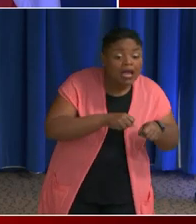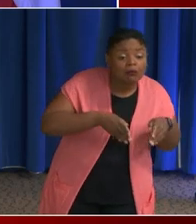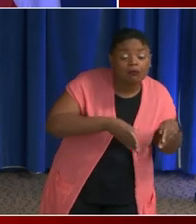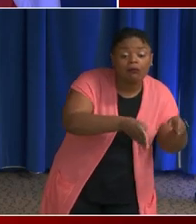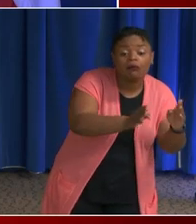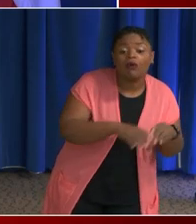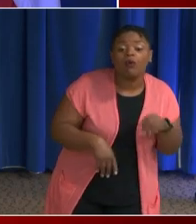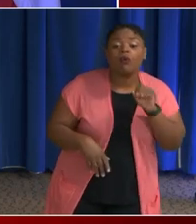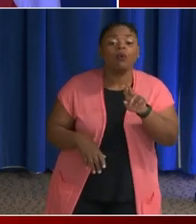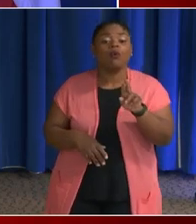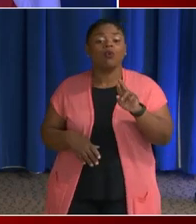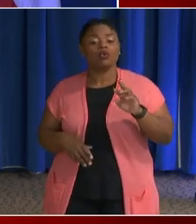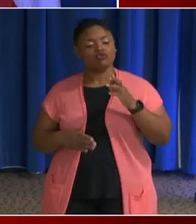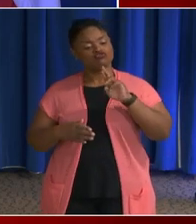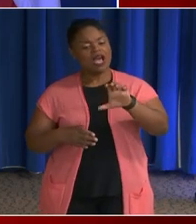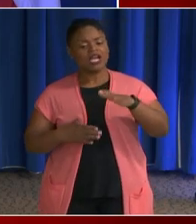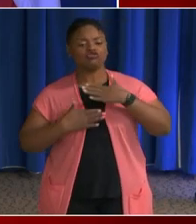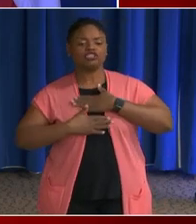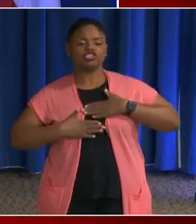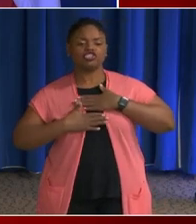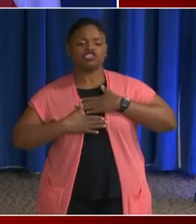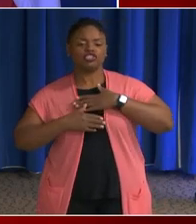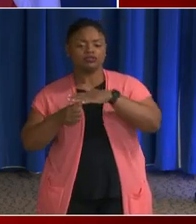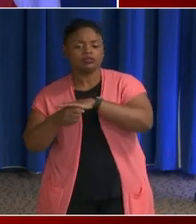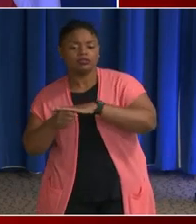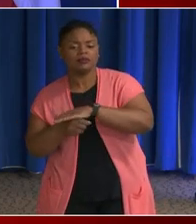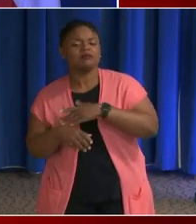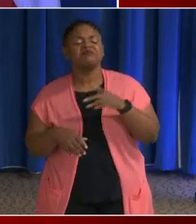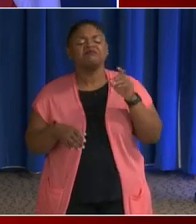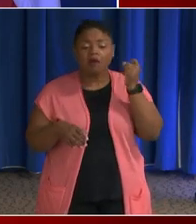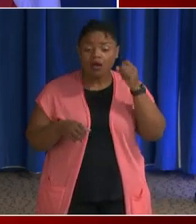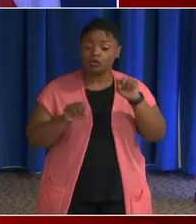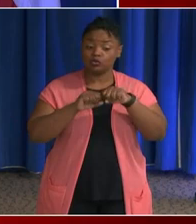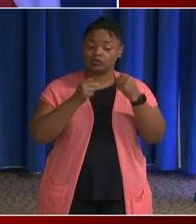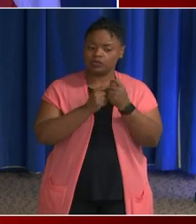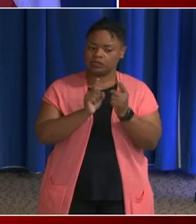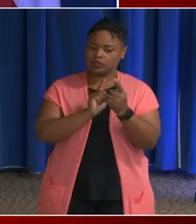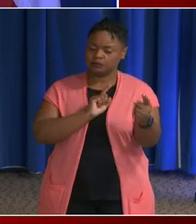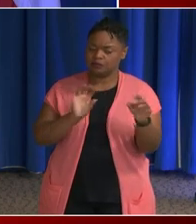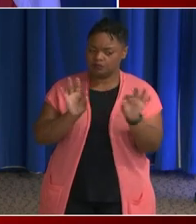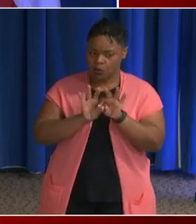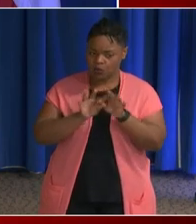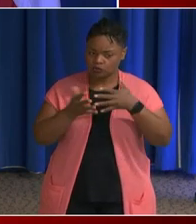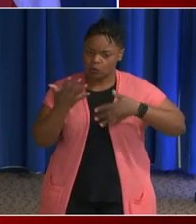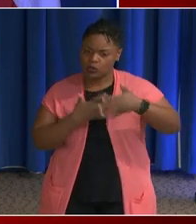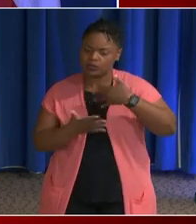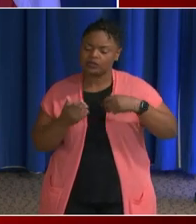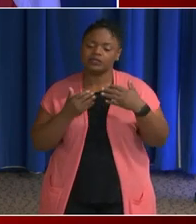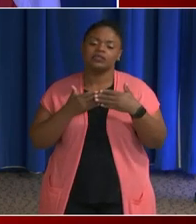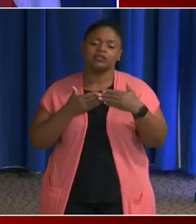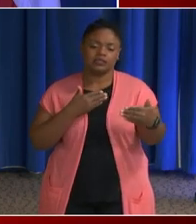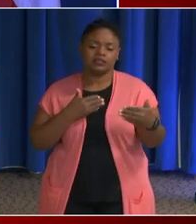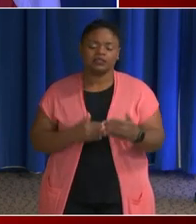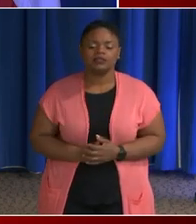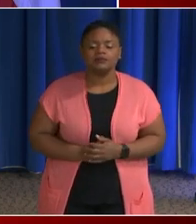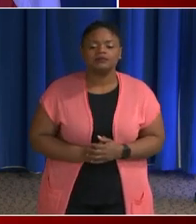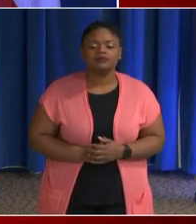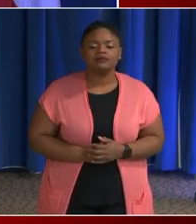recreational space, given the needs for social distancing. And So there's that program in place